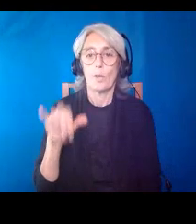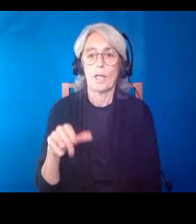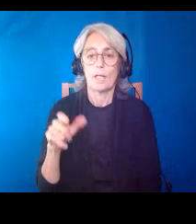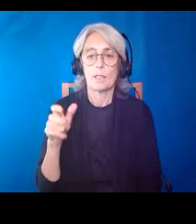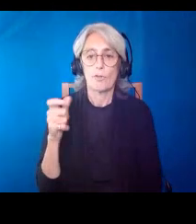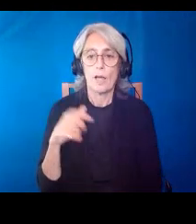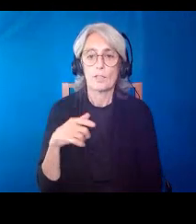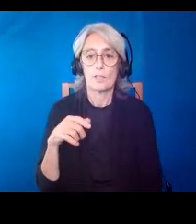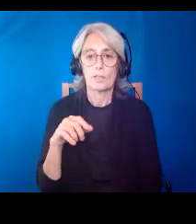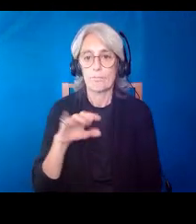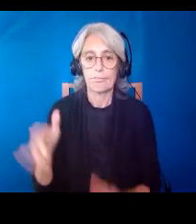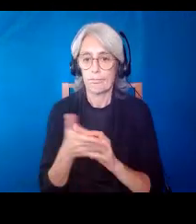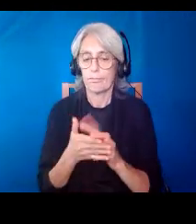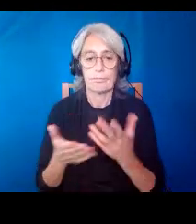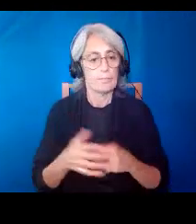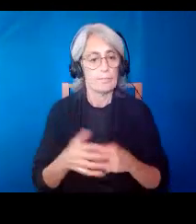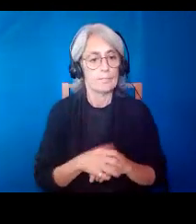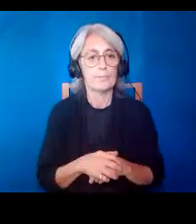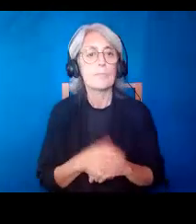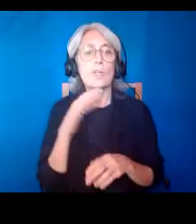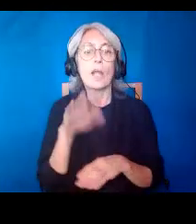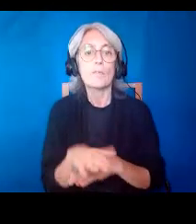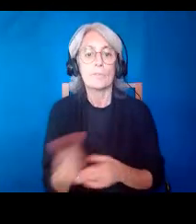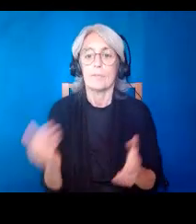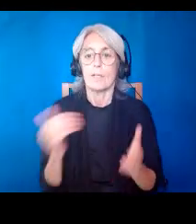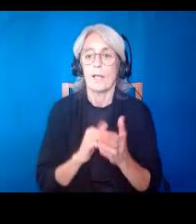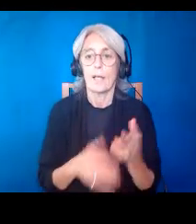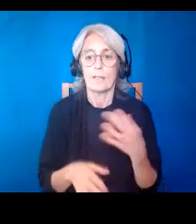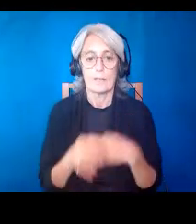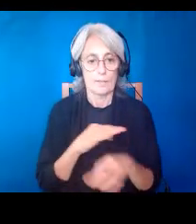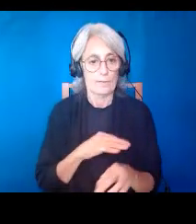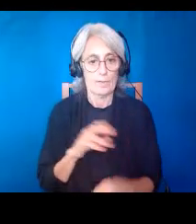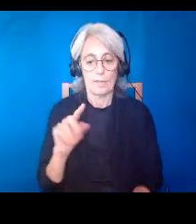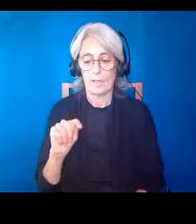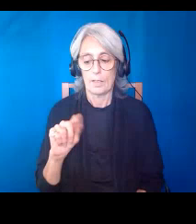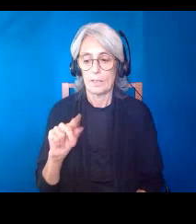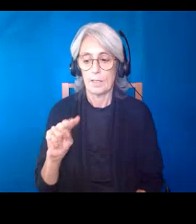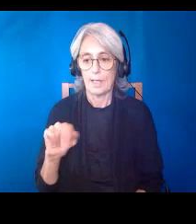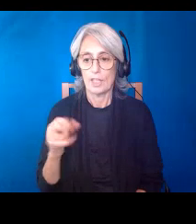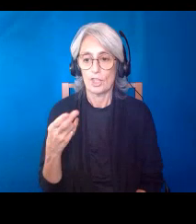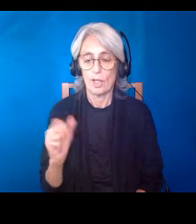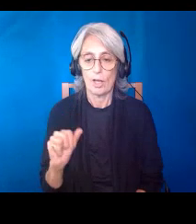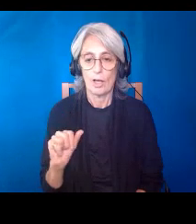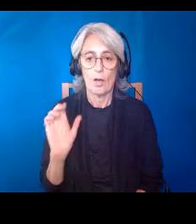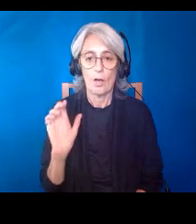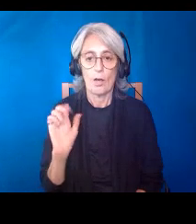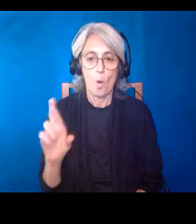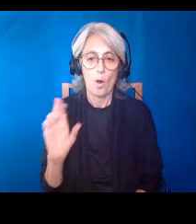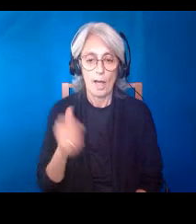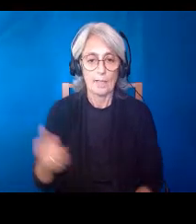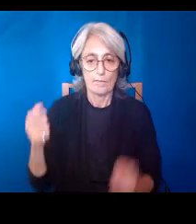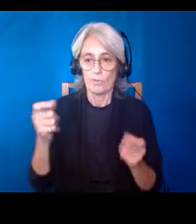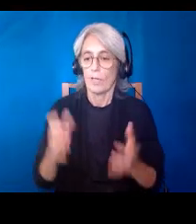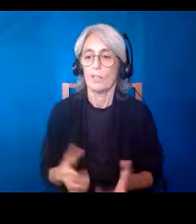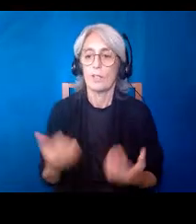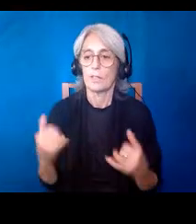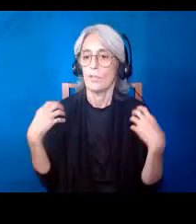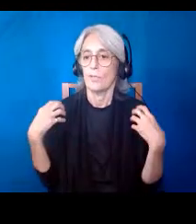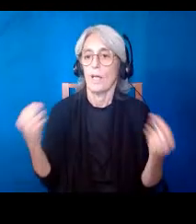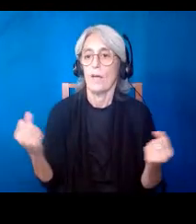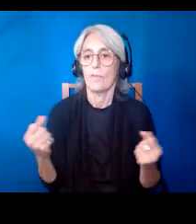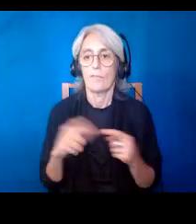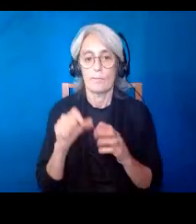good afternoon, everyone. So I'm once again substituting for Tanisha, our Executive Director, who's continuing to recover from